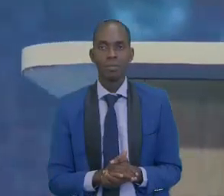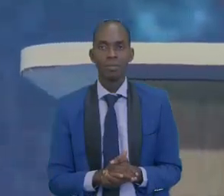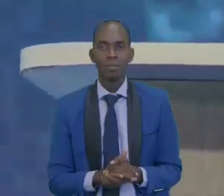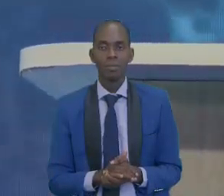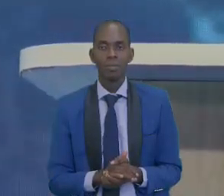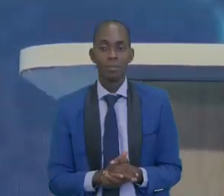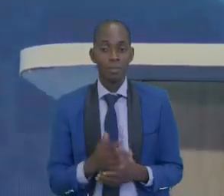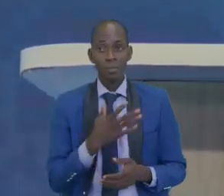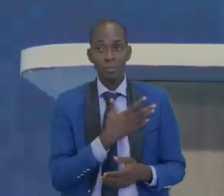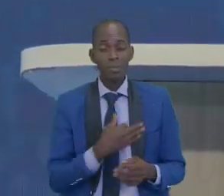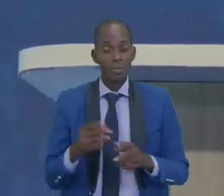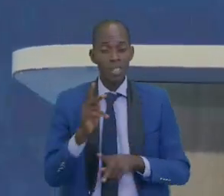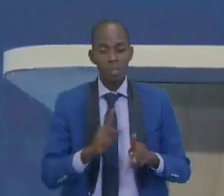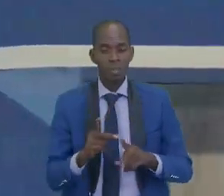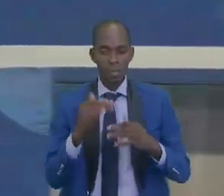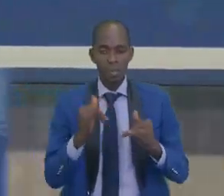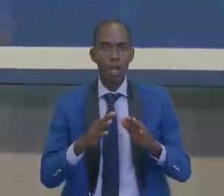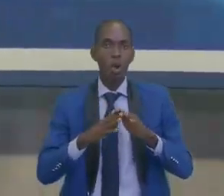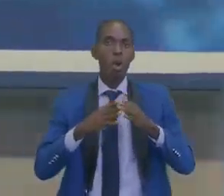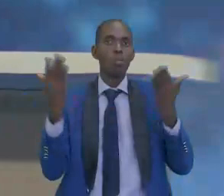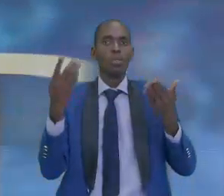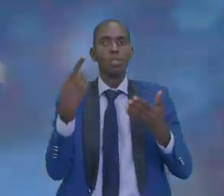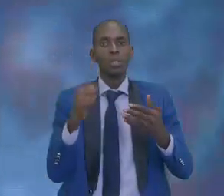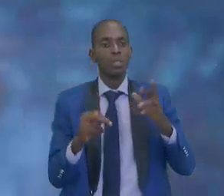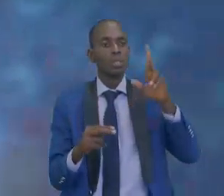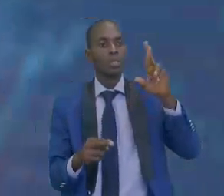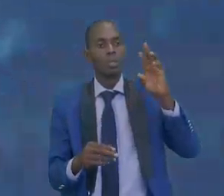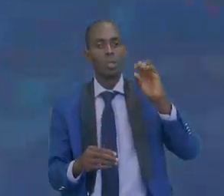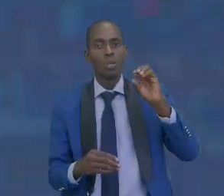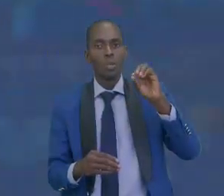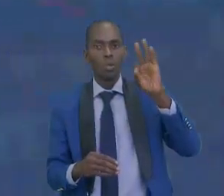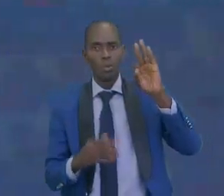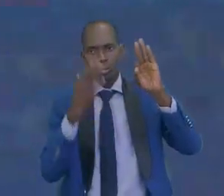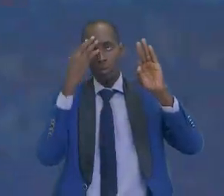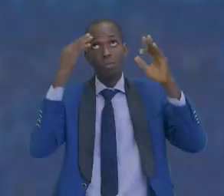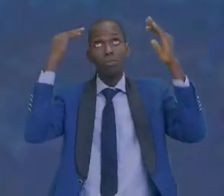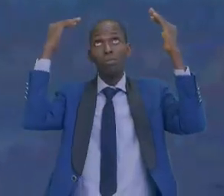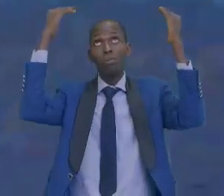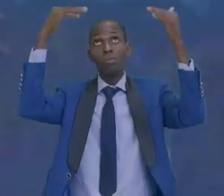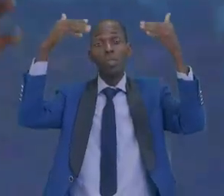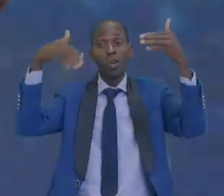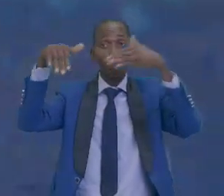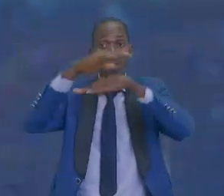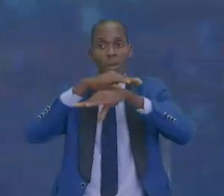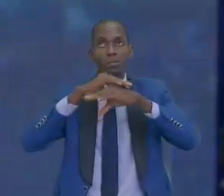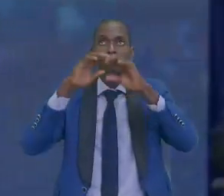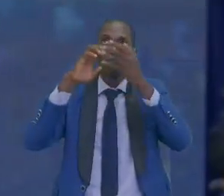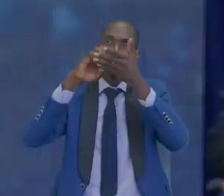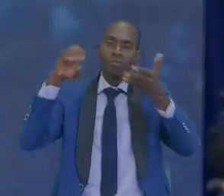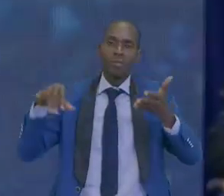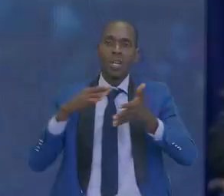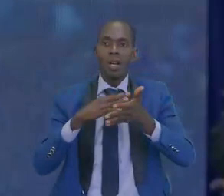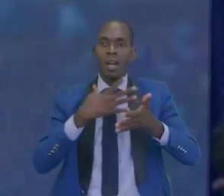And so they opened the roof and they picked up that man and they brought that man